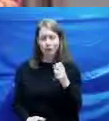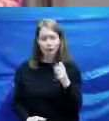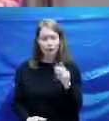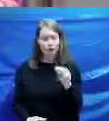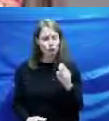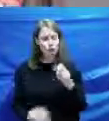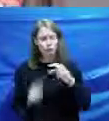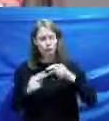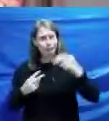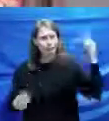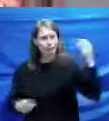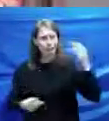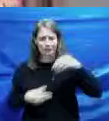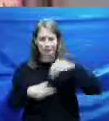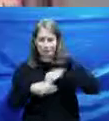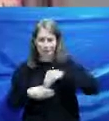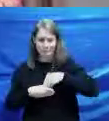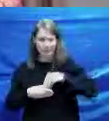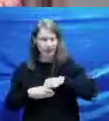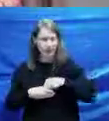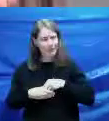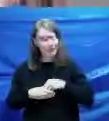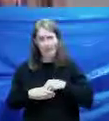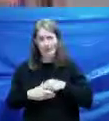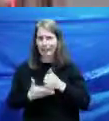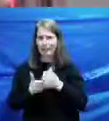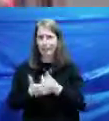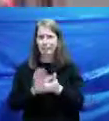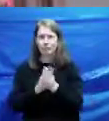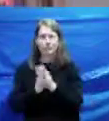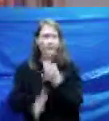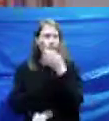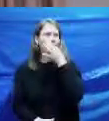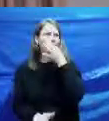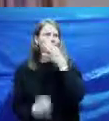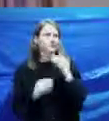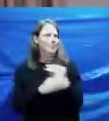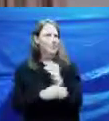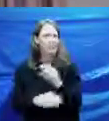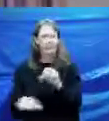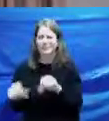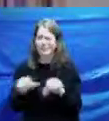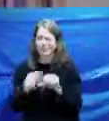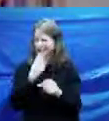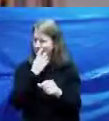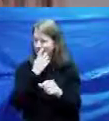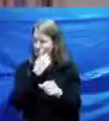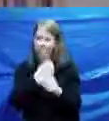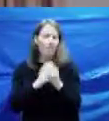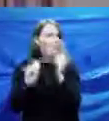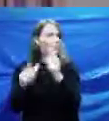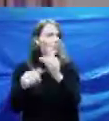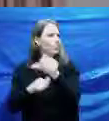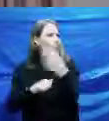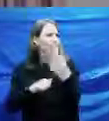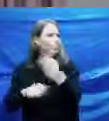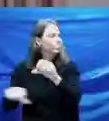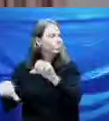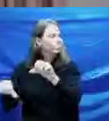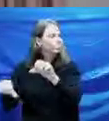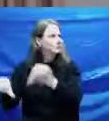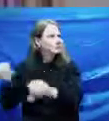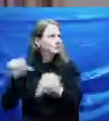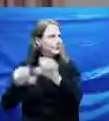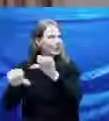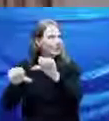just can't tell you from, you know, I don't tell my children's school what I do for a living. I think they would lock me out of the building.